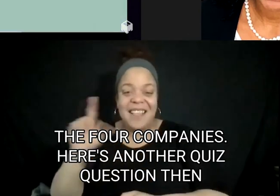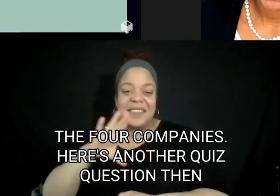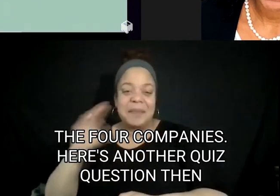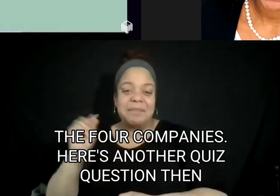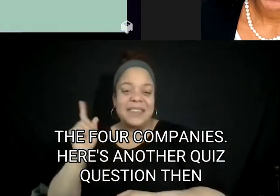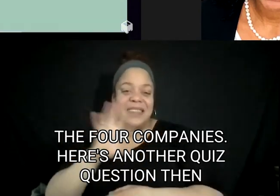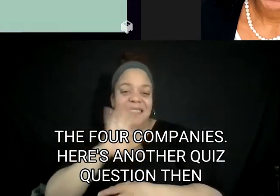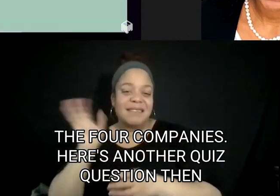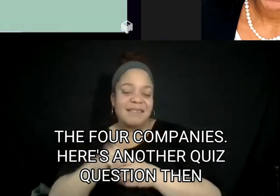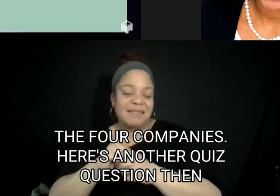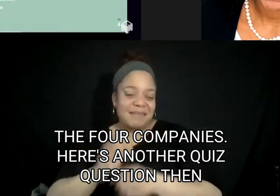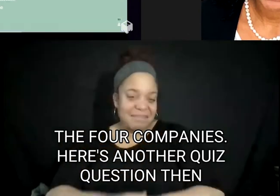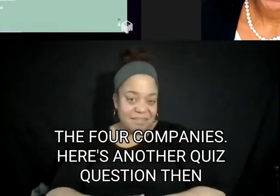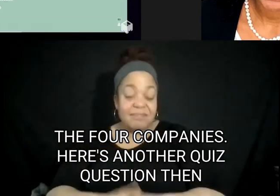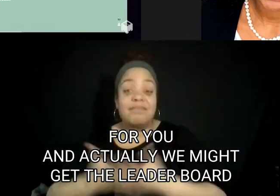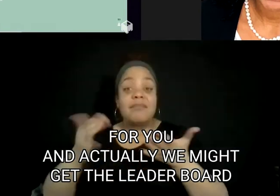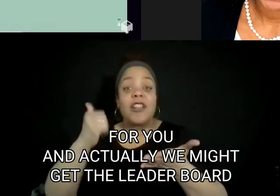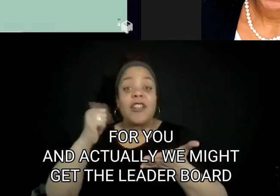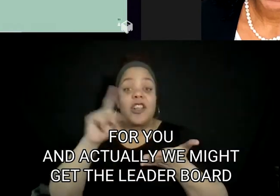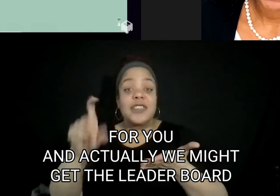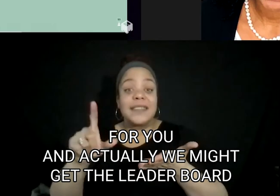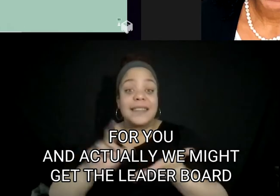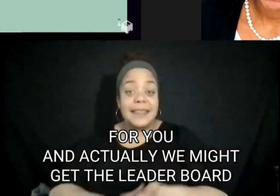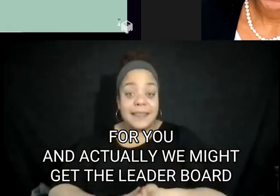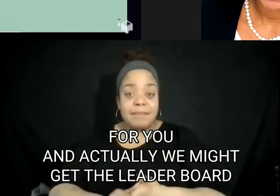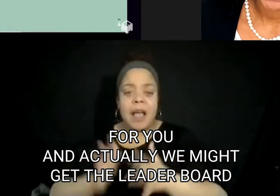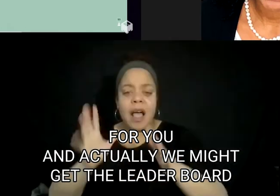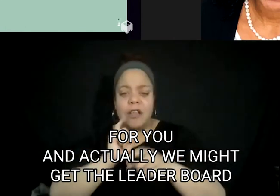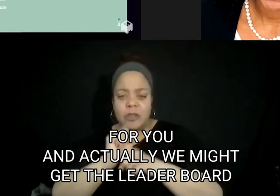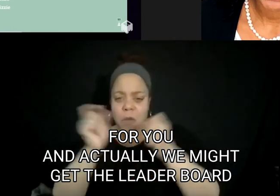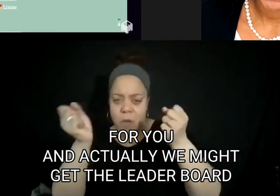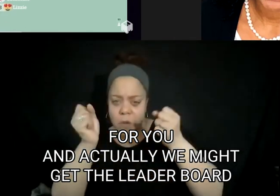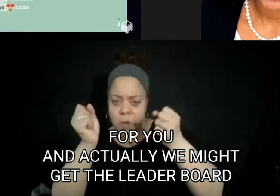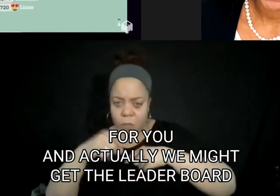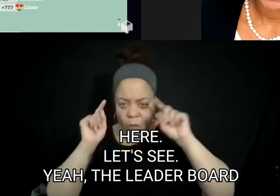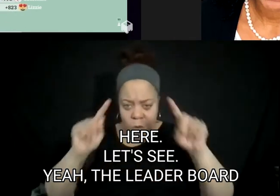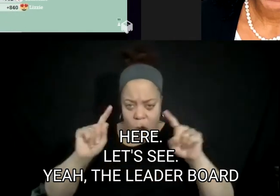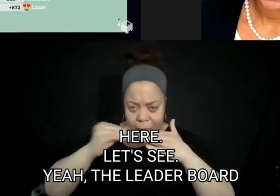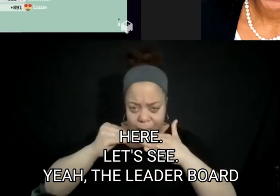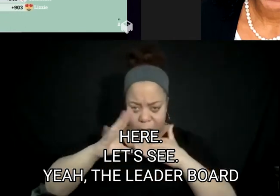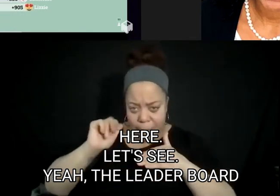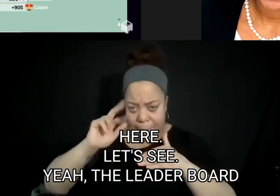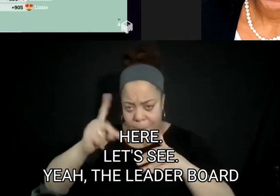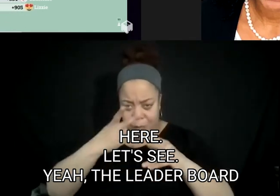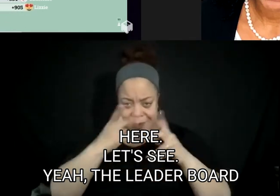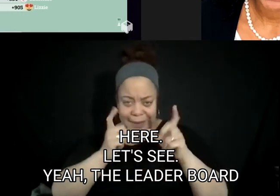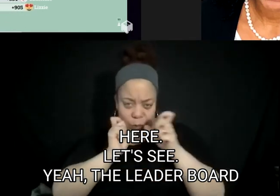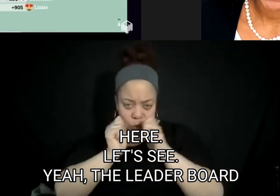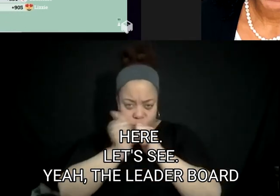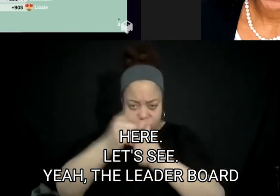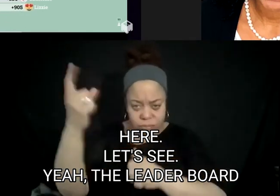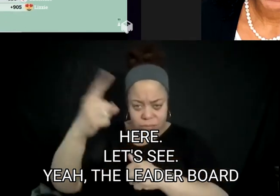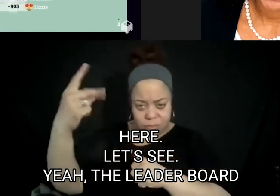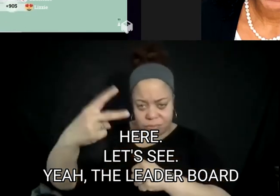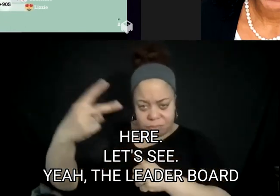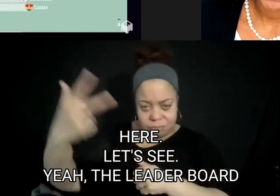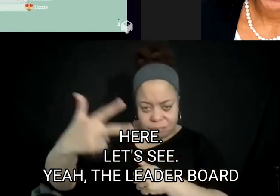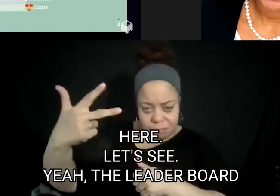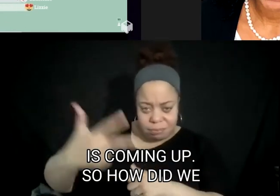Let's see. Yeah, the leaderboard's coming up. So how do we do? Okay.